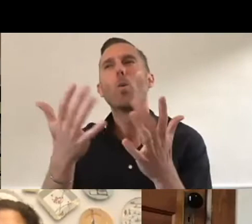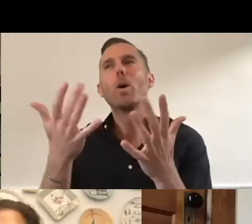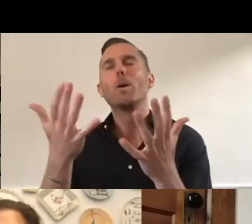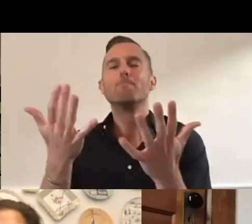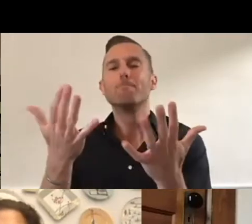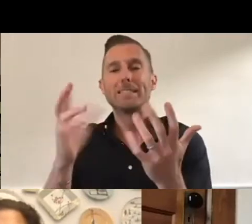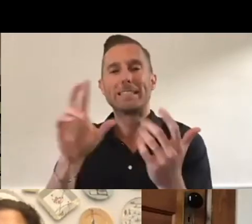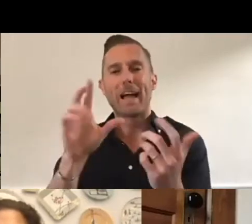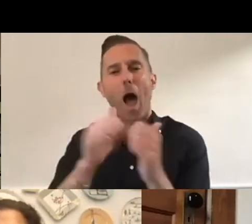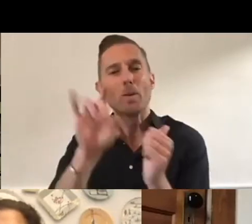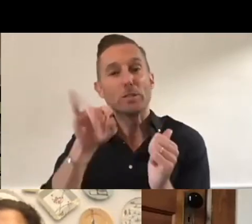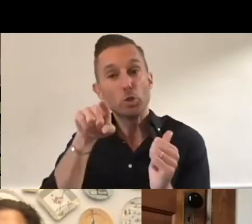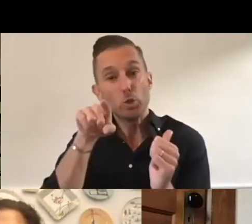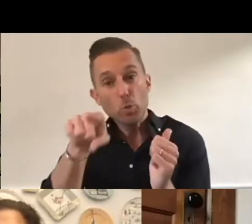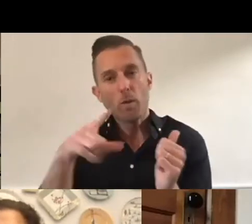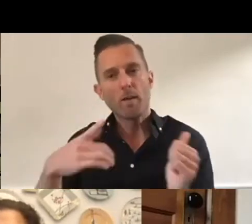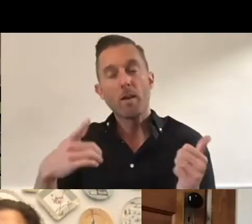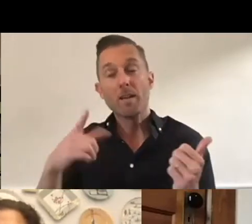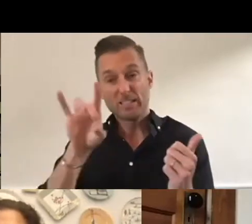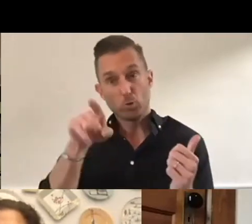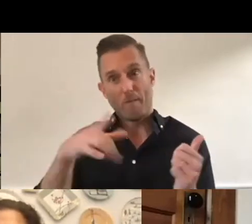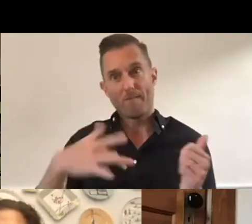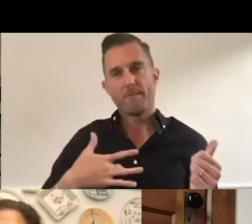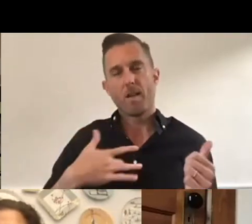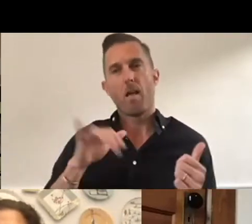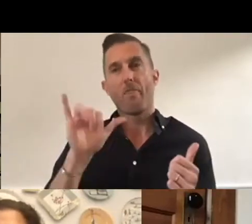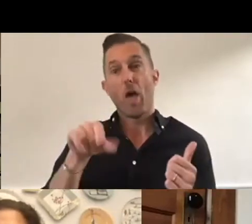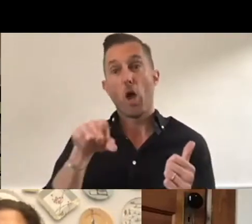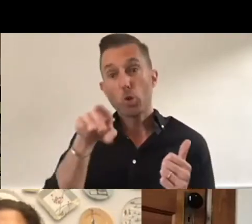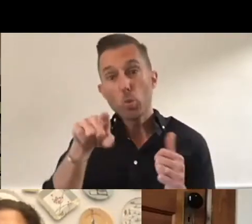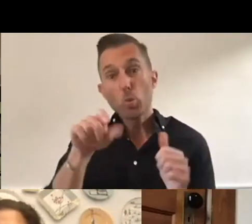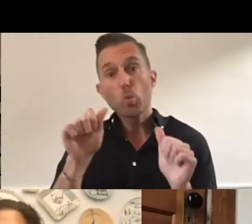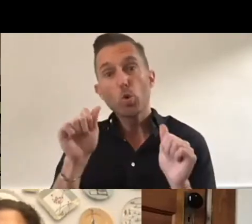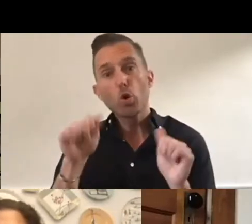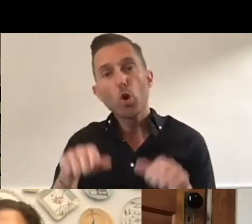did you feel that you could